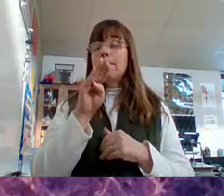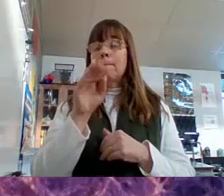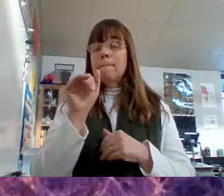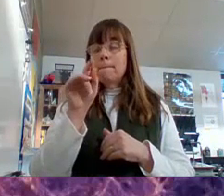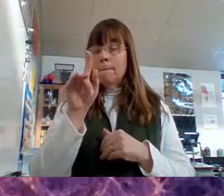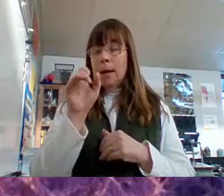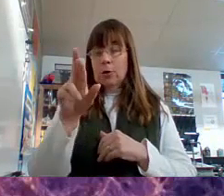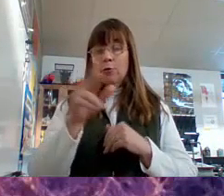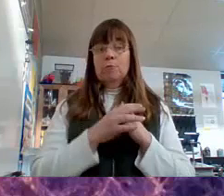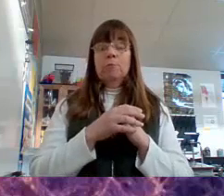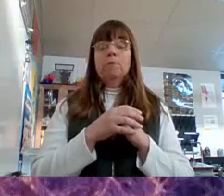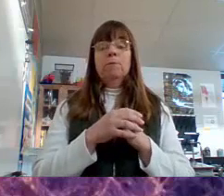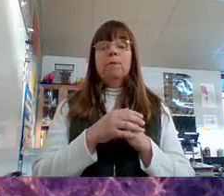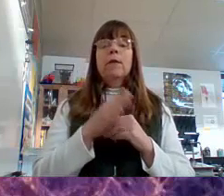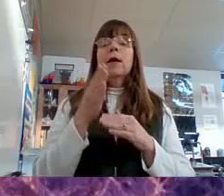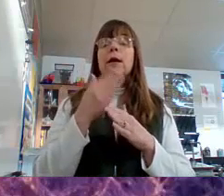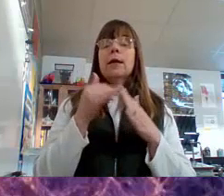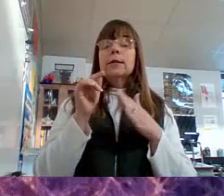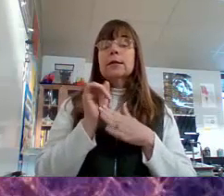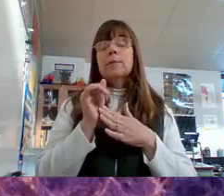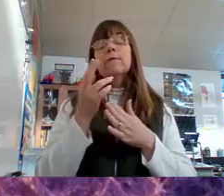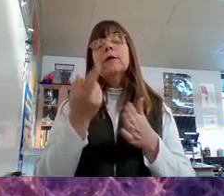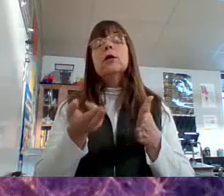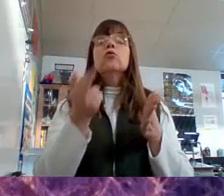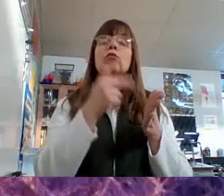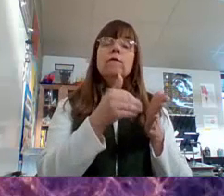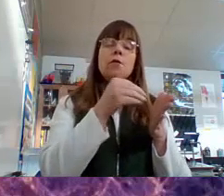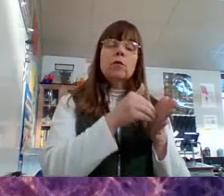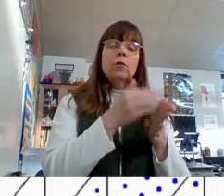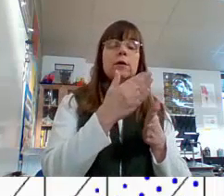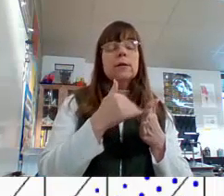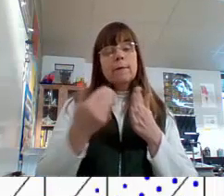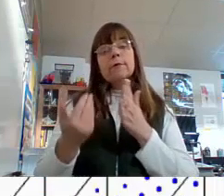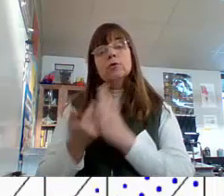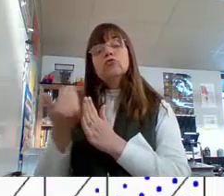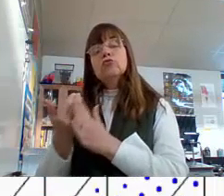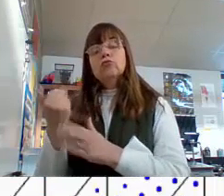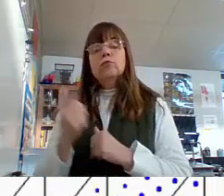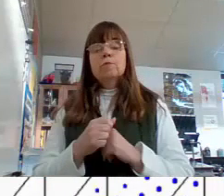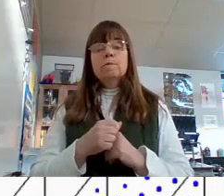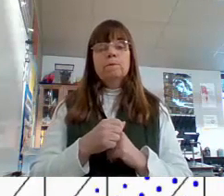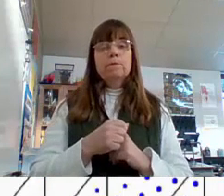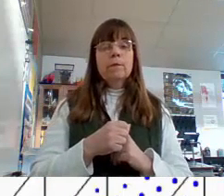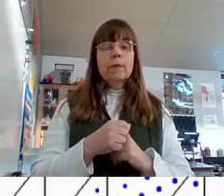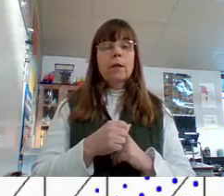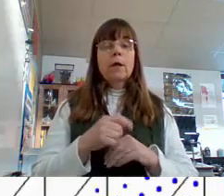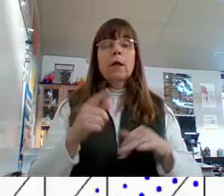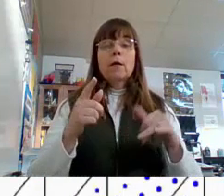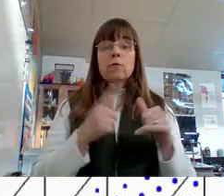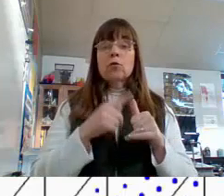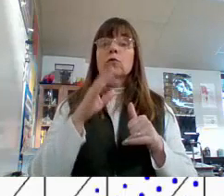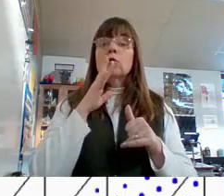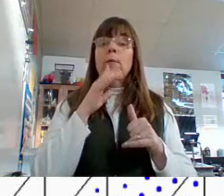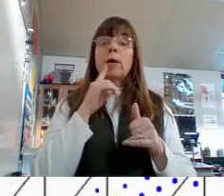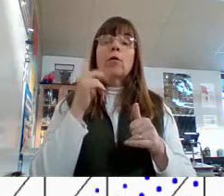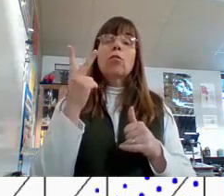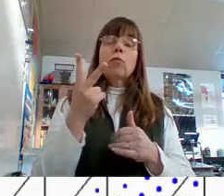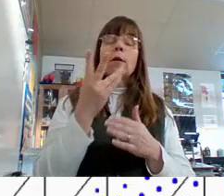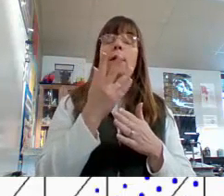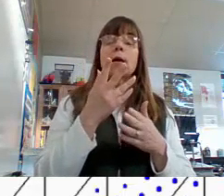matter. And some of this is going to be review. Some of it should probably be new. So first we're going to talk about the 3 states of